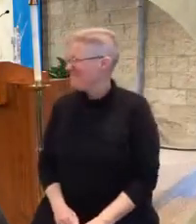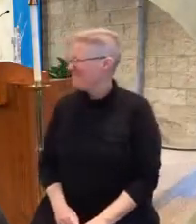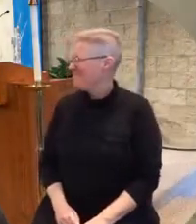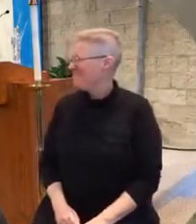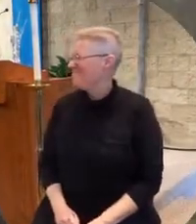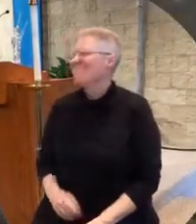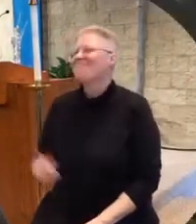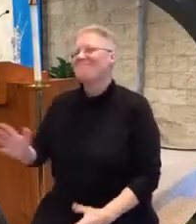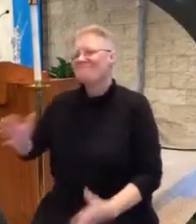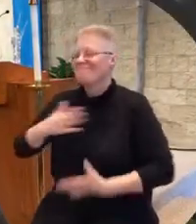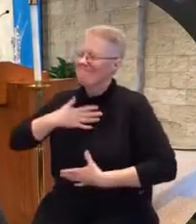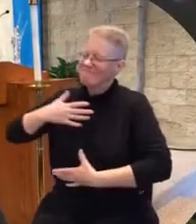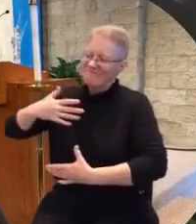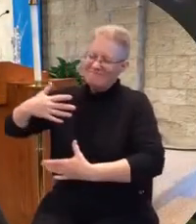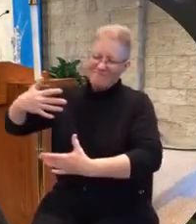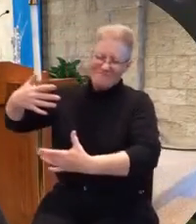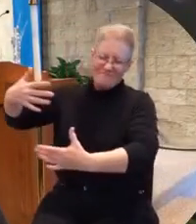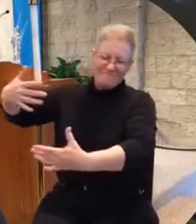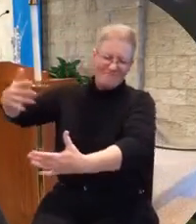Take a nice deep breath.